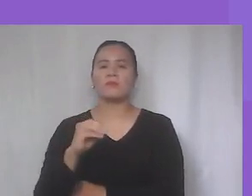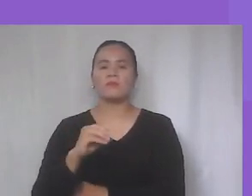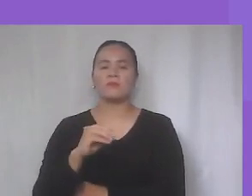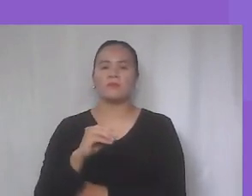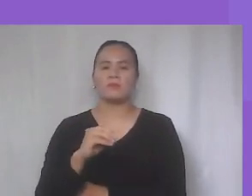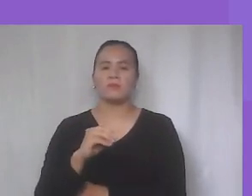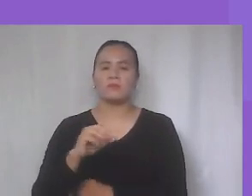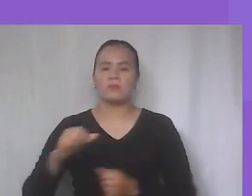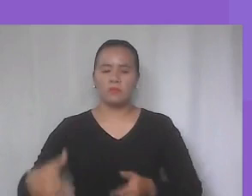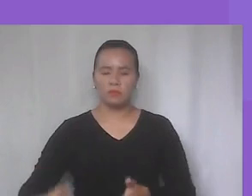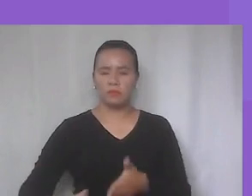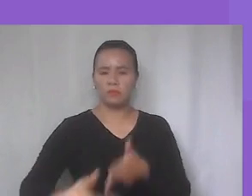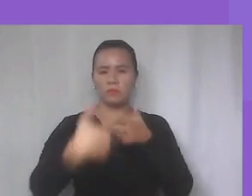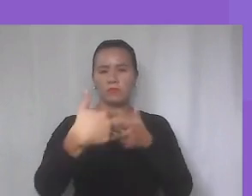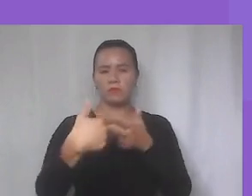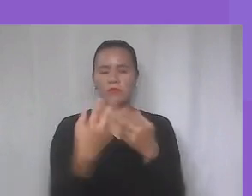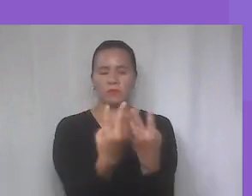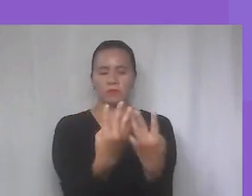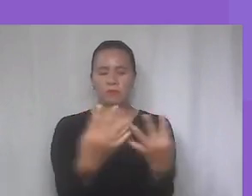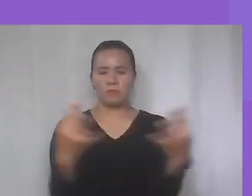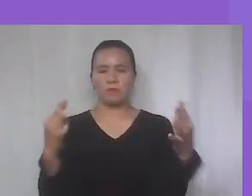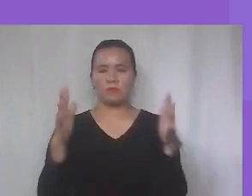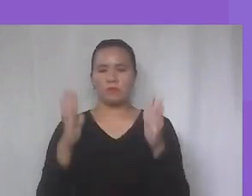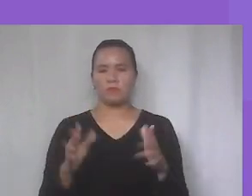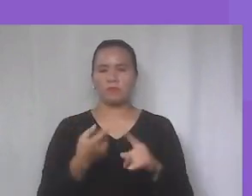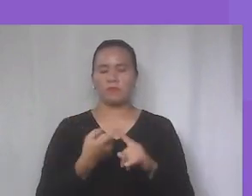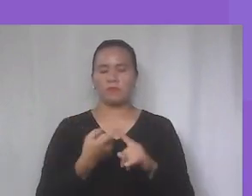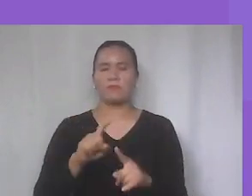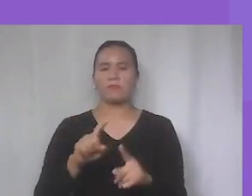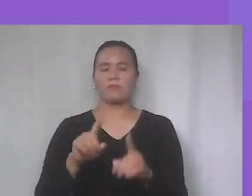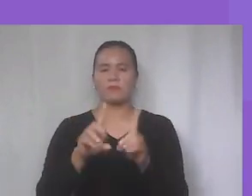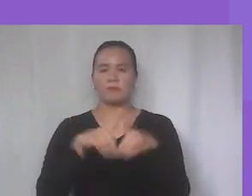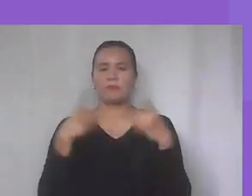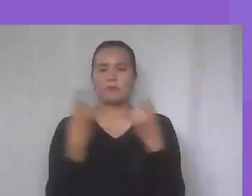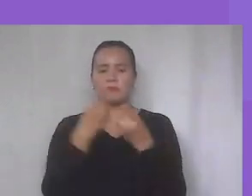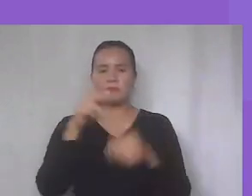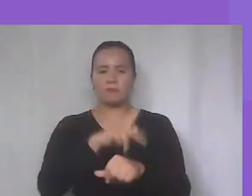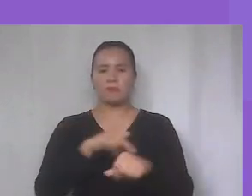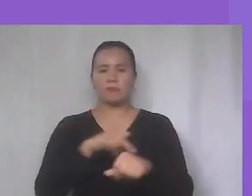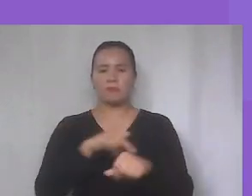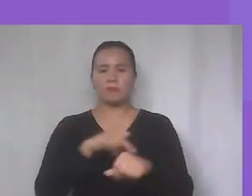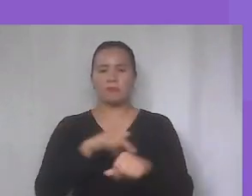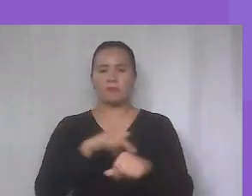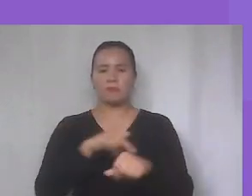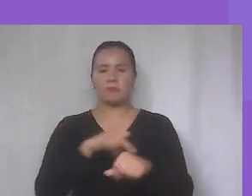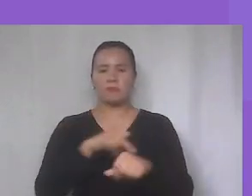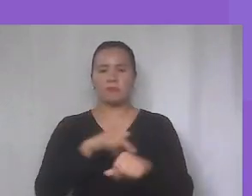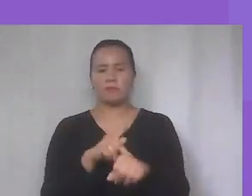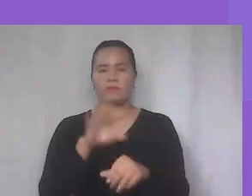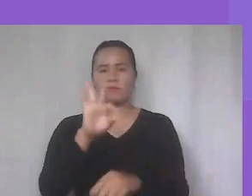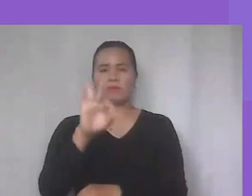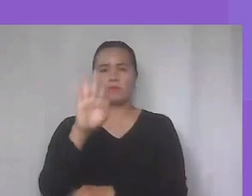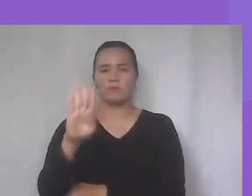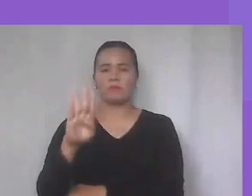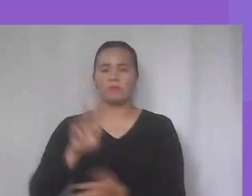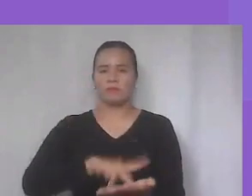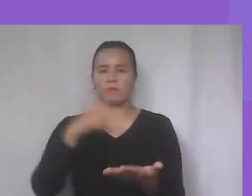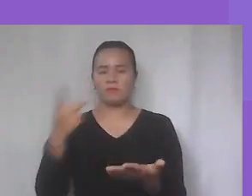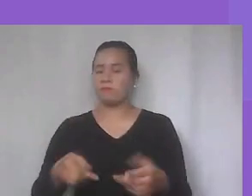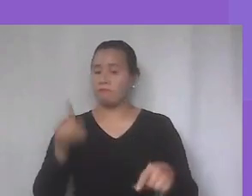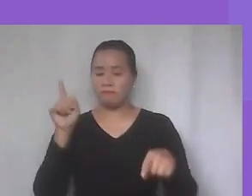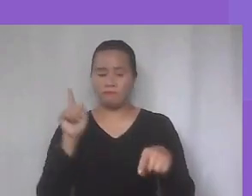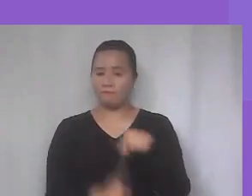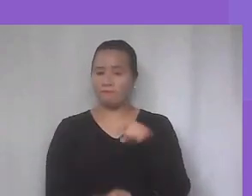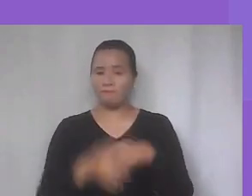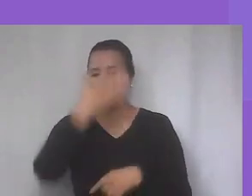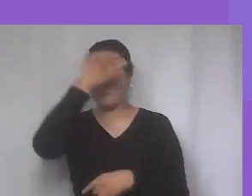are tuning with us right now via DepEd Philippines Facebook page. We want to make this experience unforgettable, so feel free to